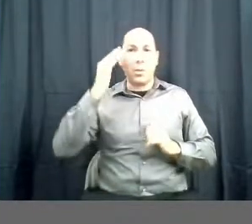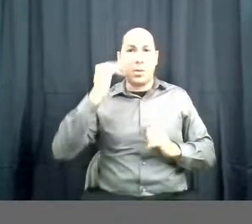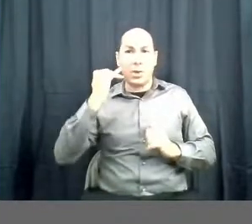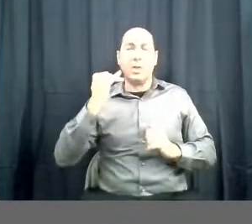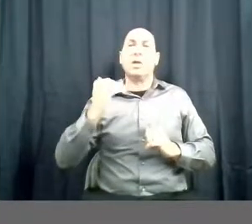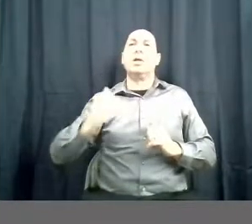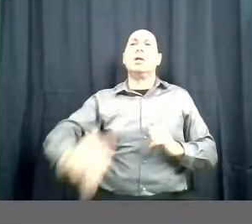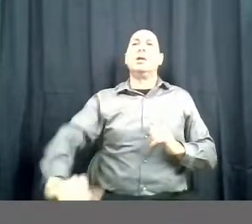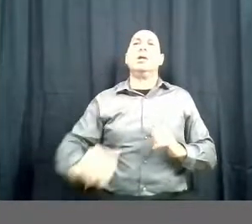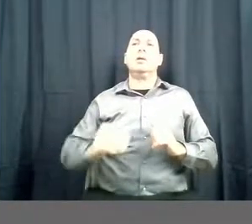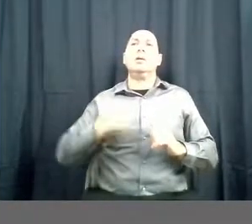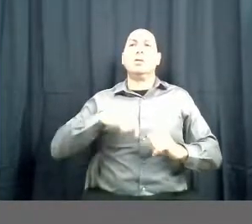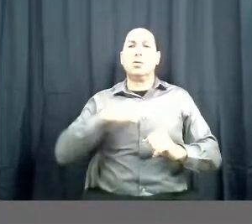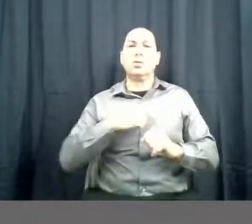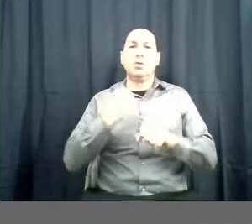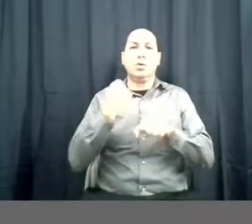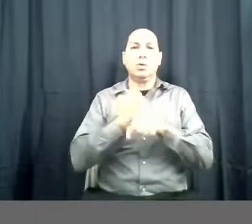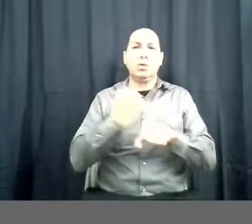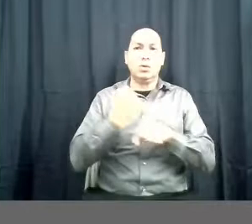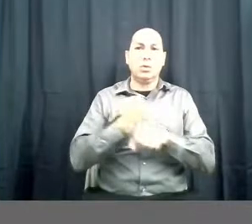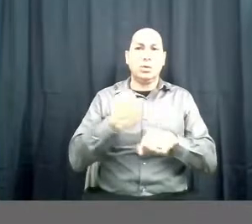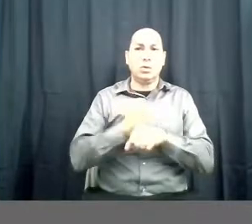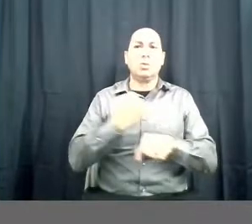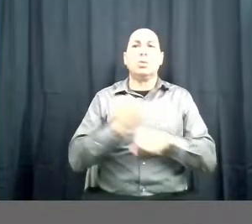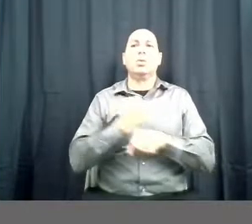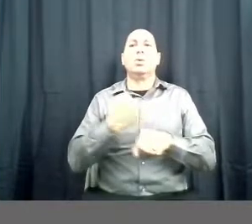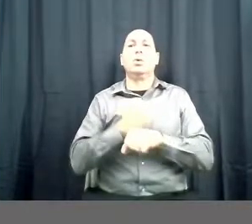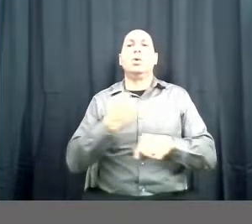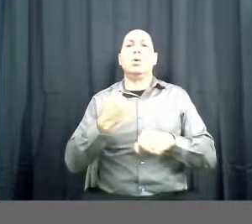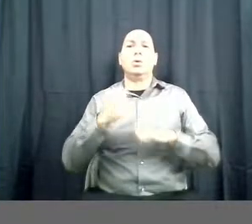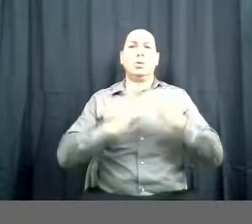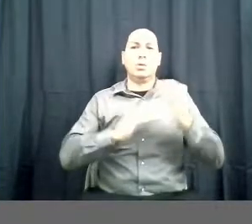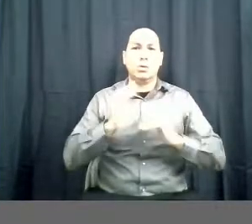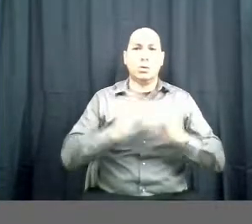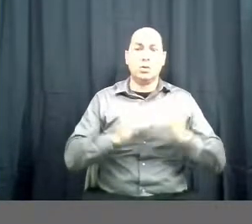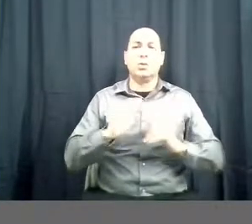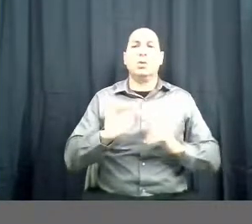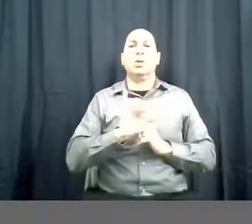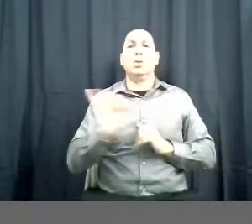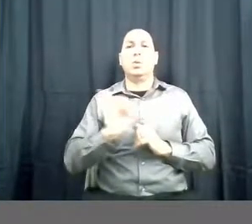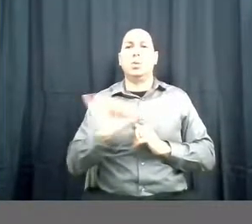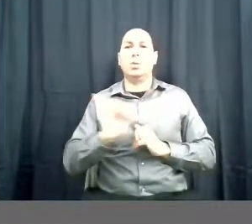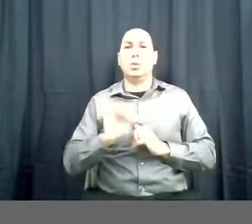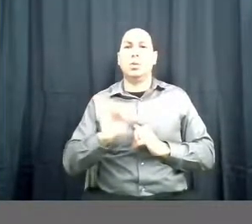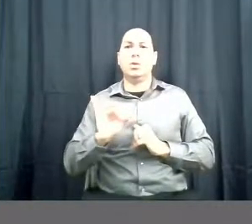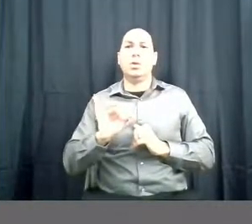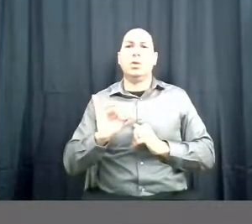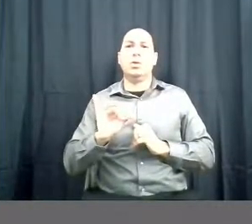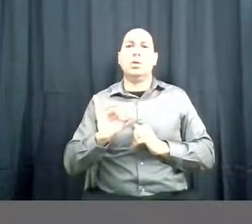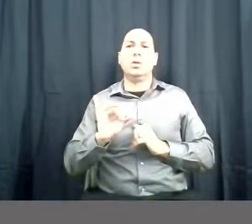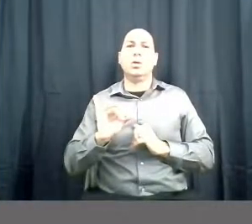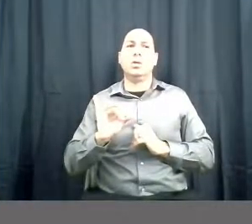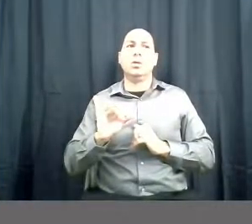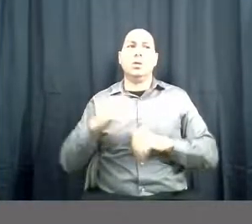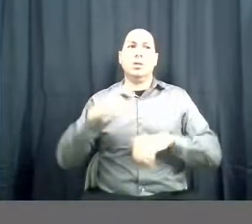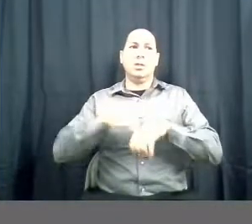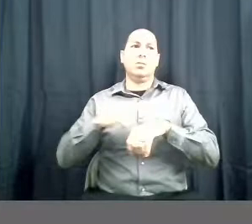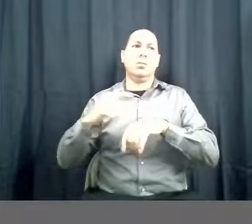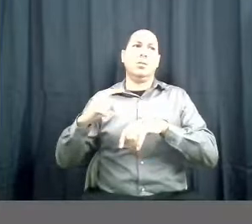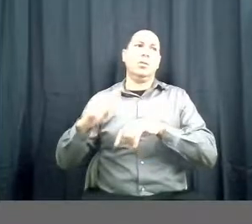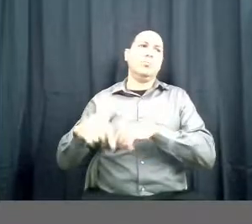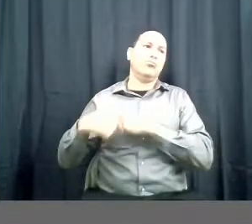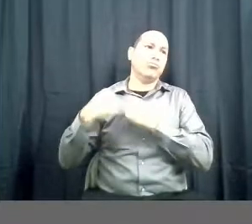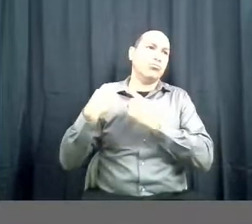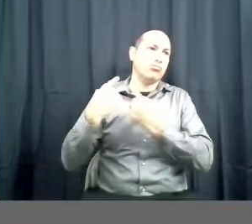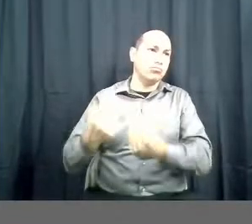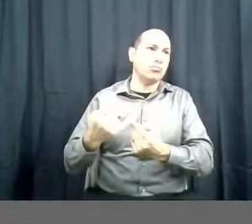reforms, delayed investment of the federal reconstruction funds, and it being pulled out over a longer period of time makes the longer term